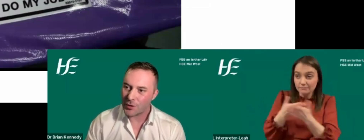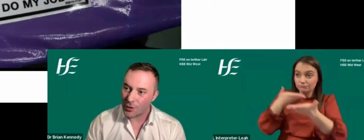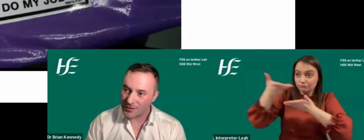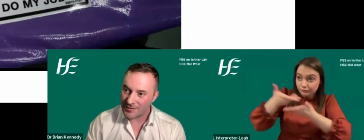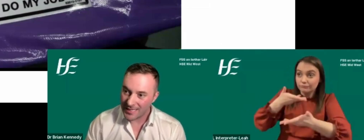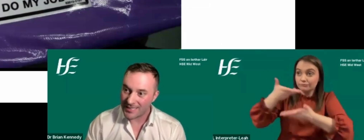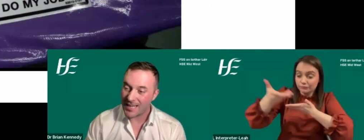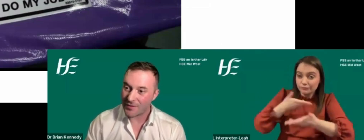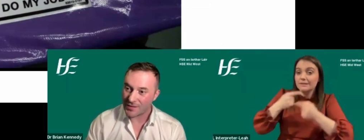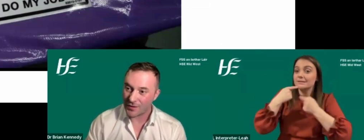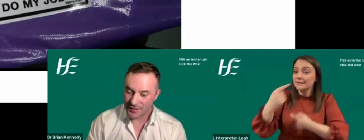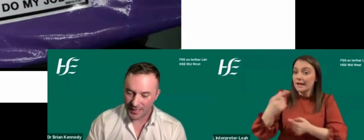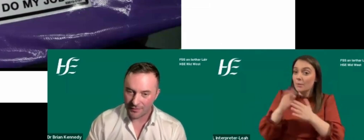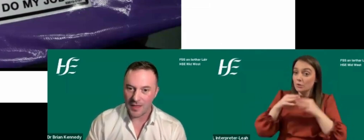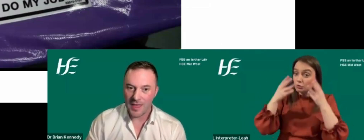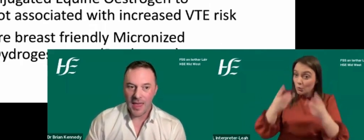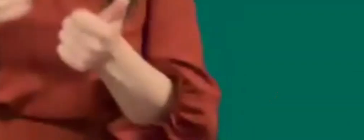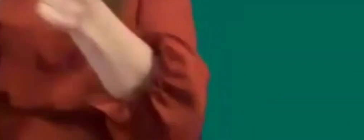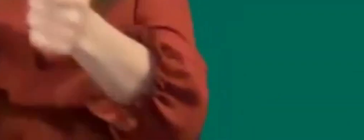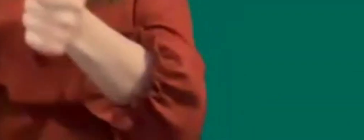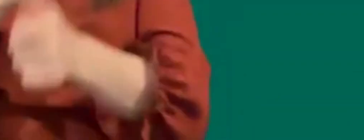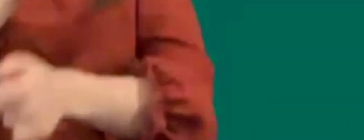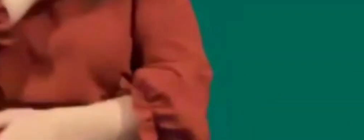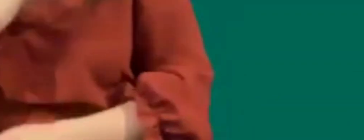setting out your needs and advocating for yourself.